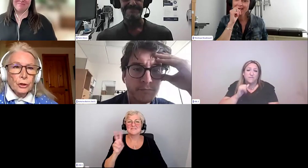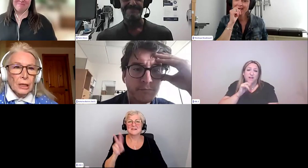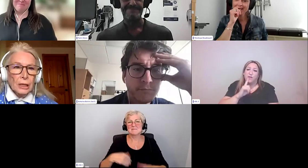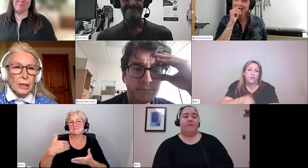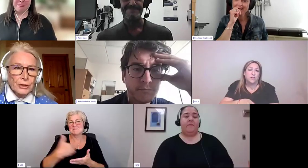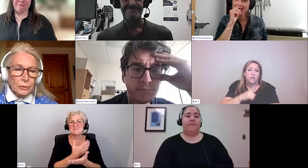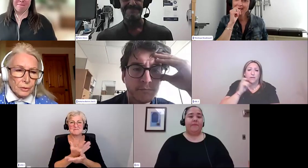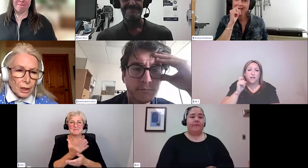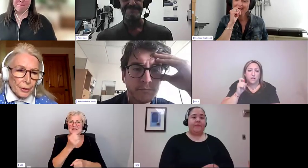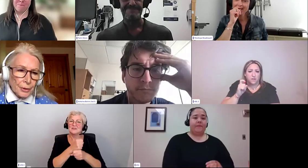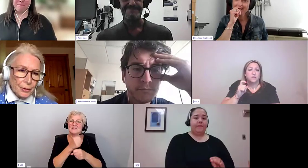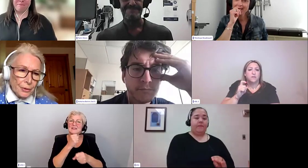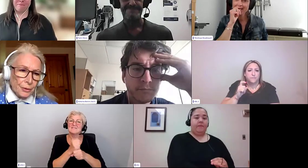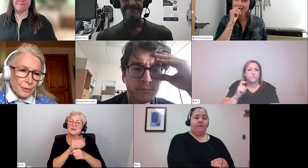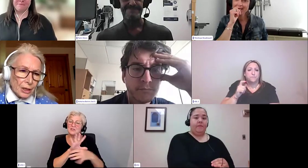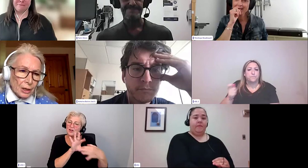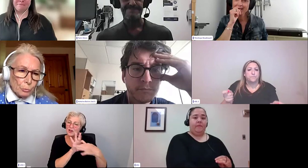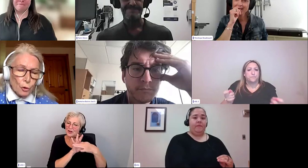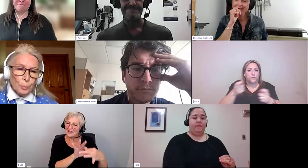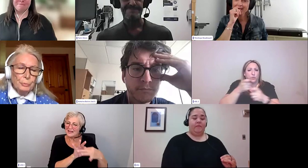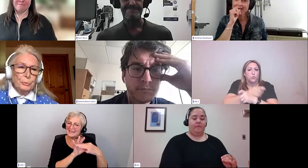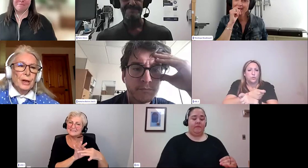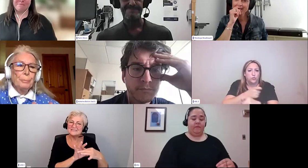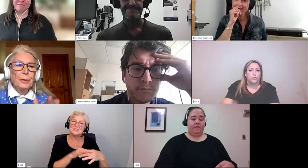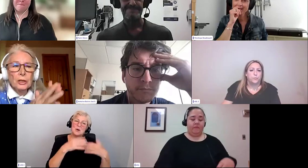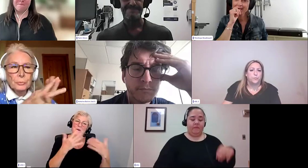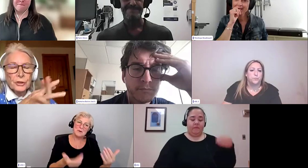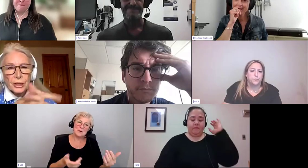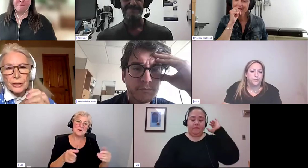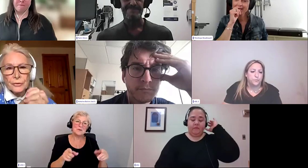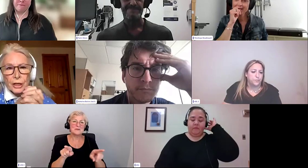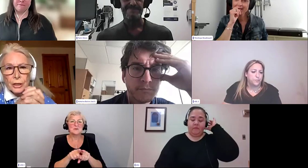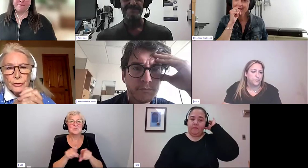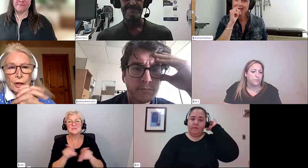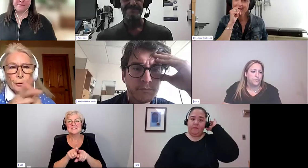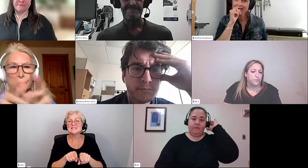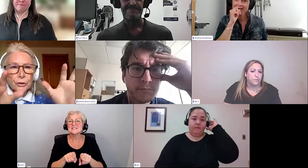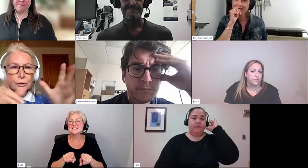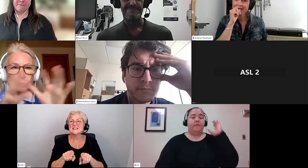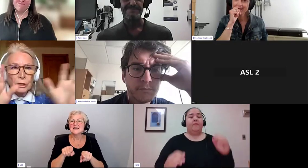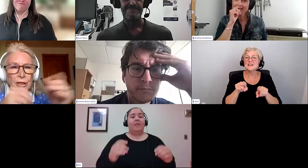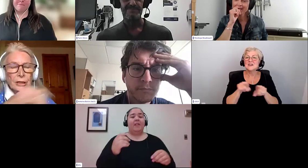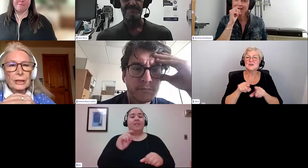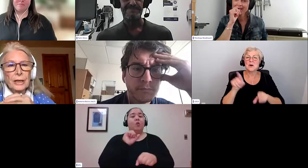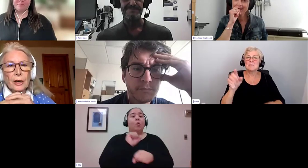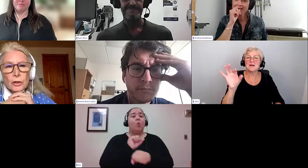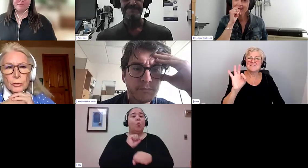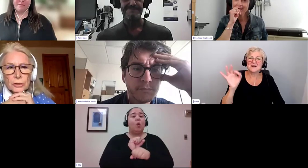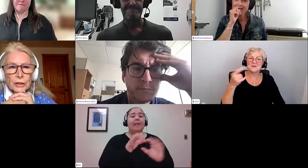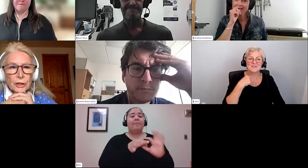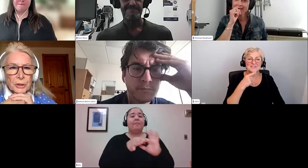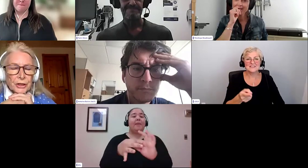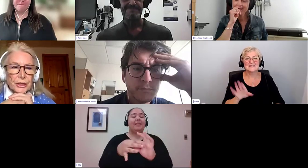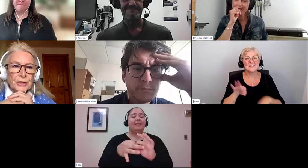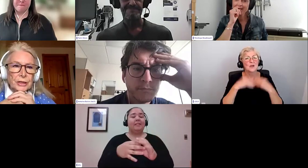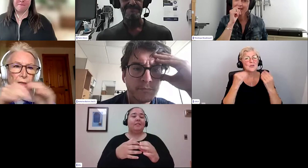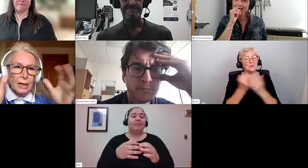because it's a work based on relationship. And